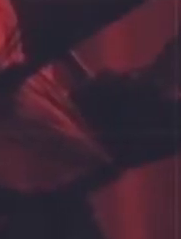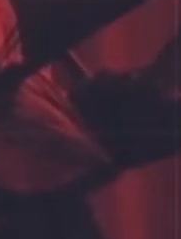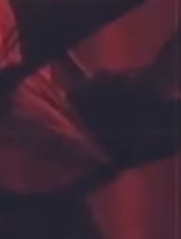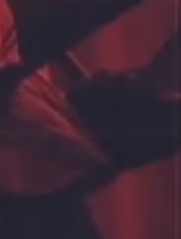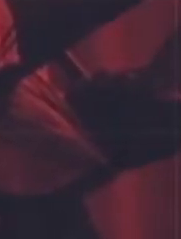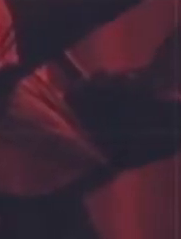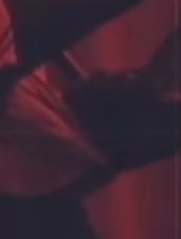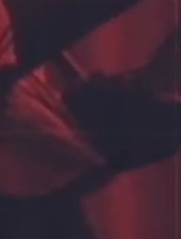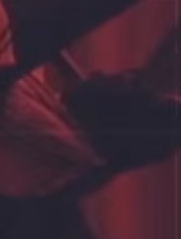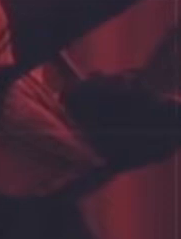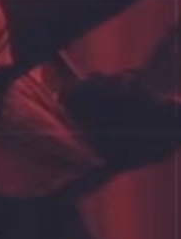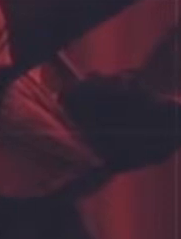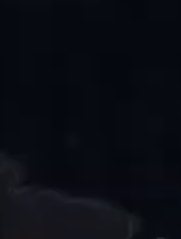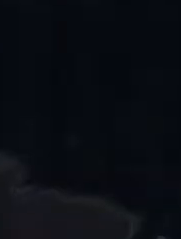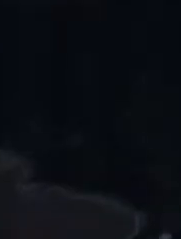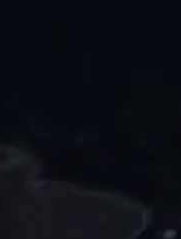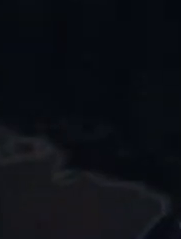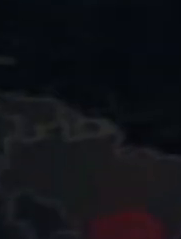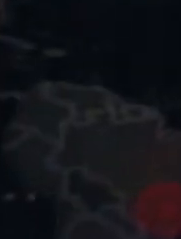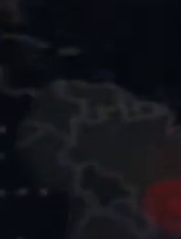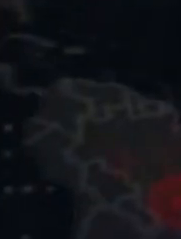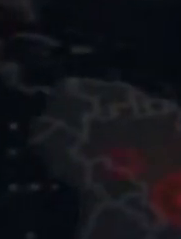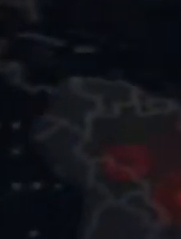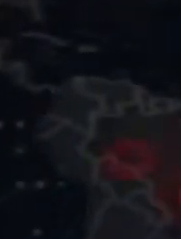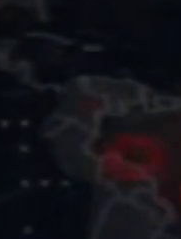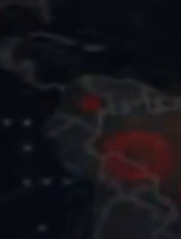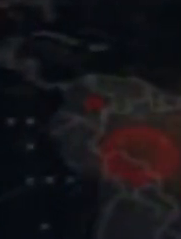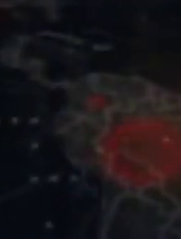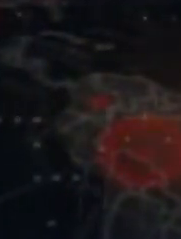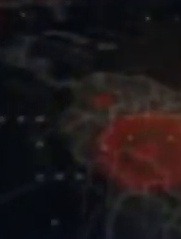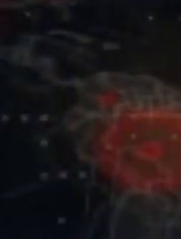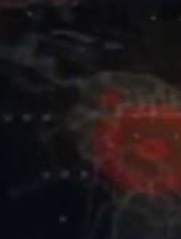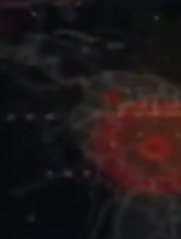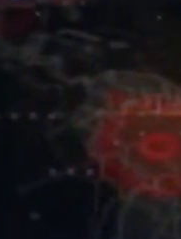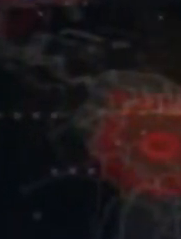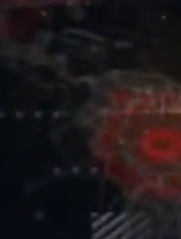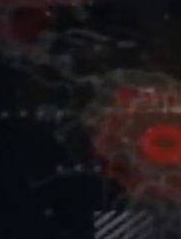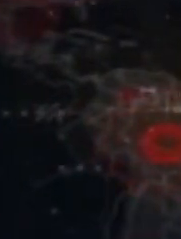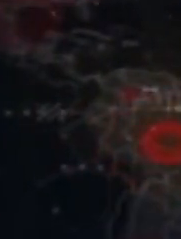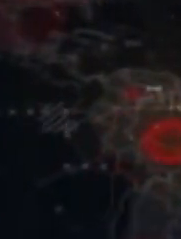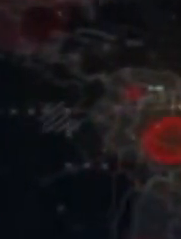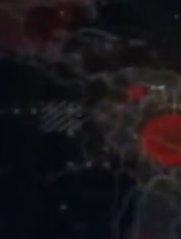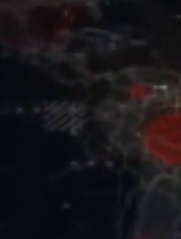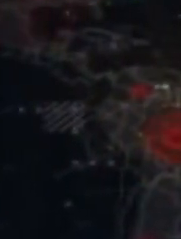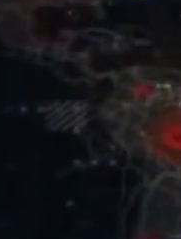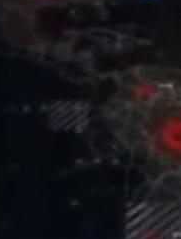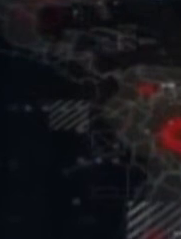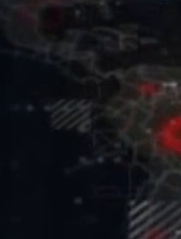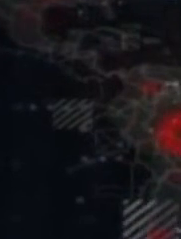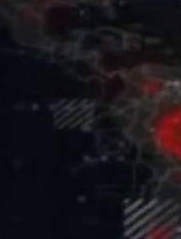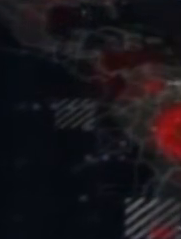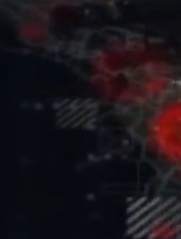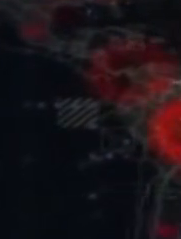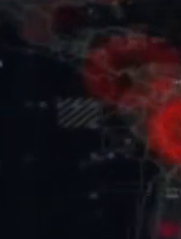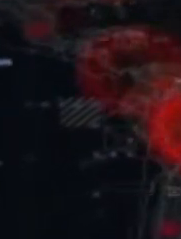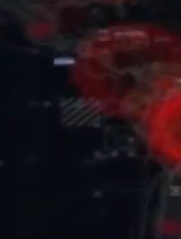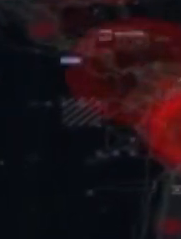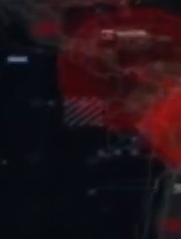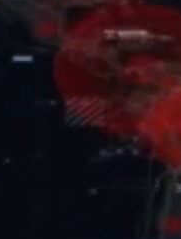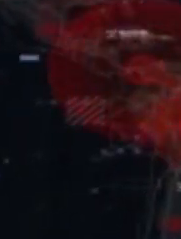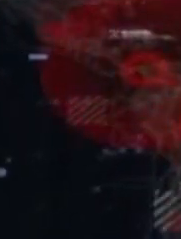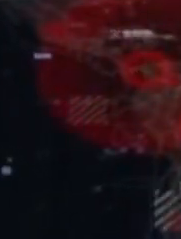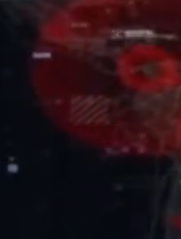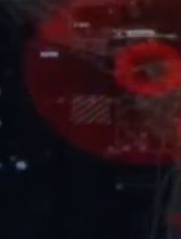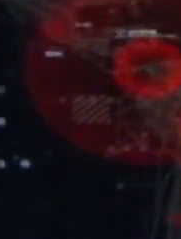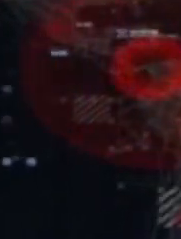better. The coronavirus spread is increasing daily, and only together can we cut down the numbers